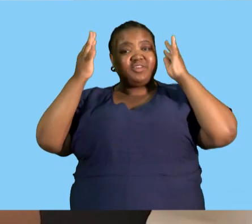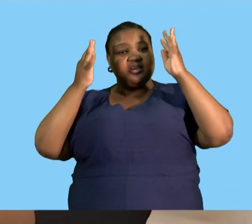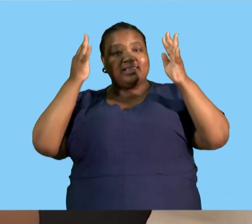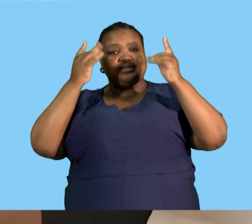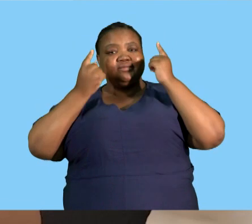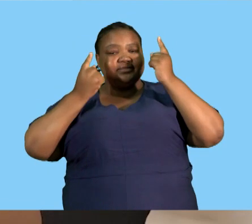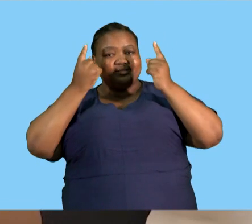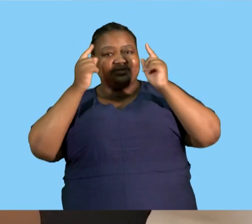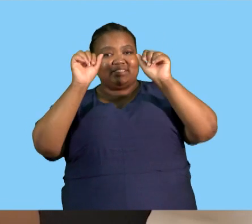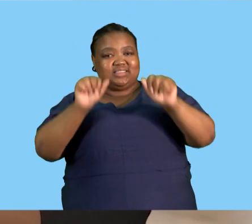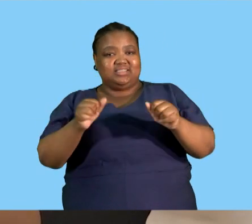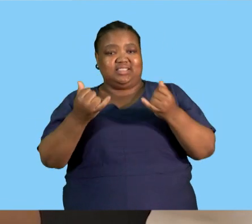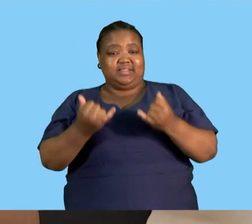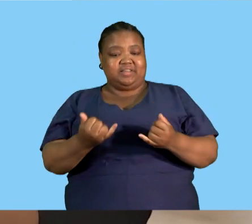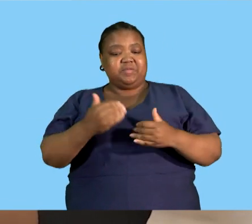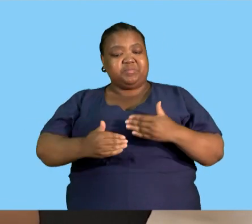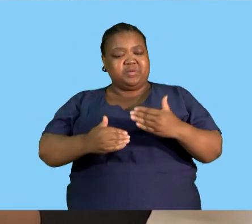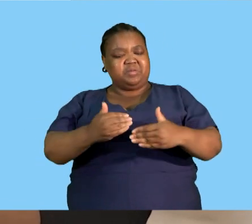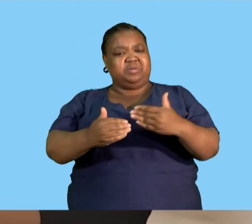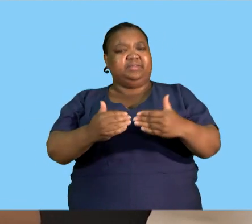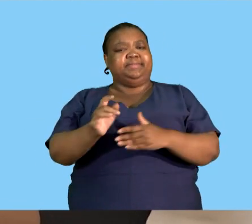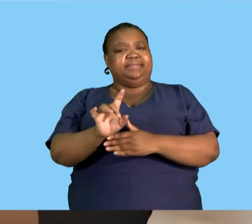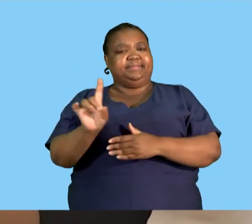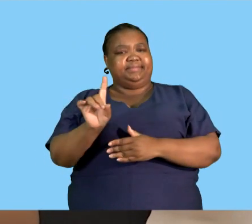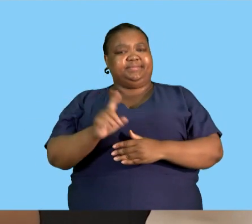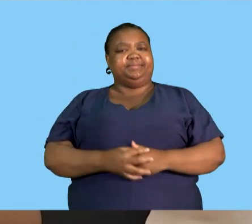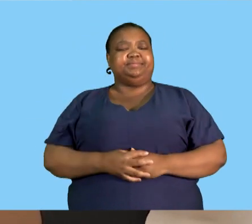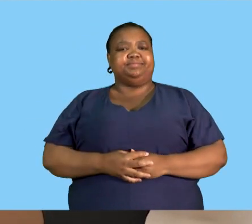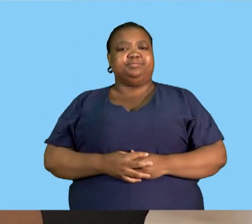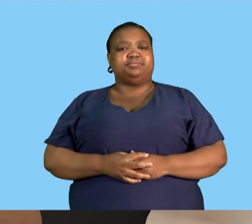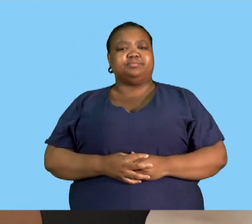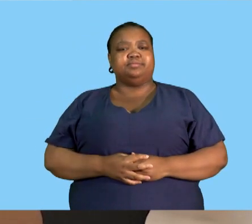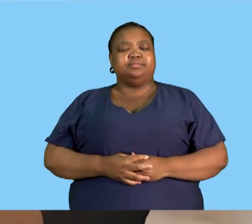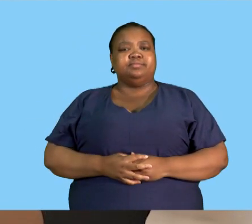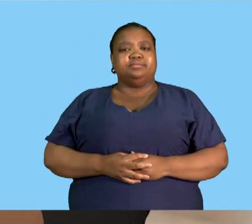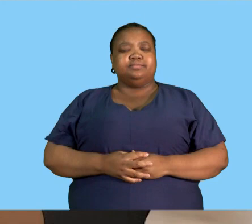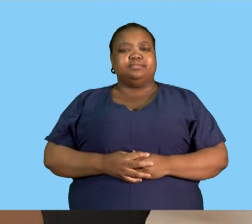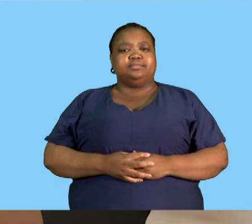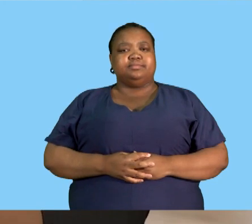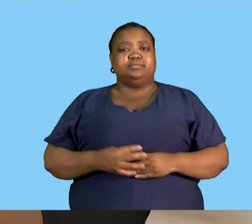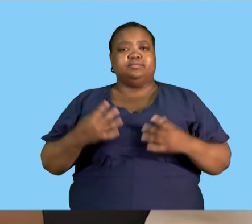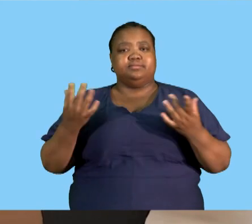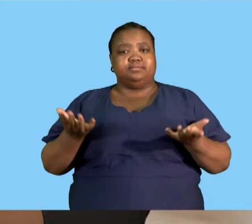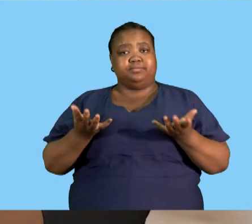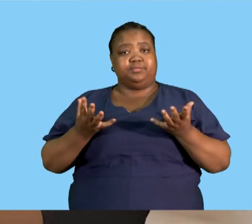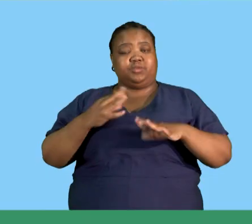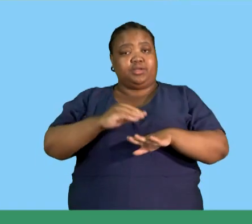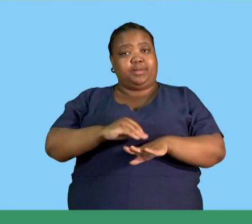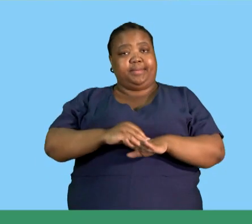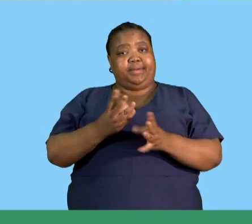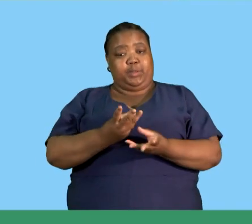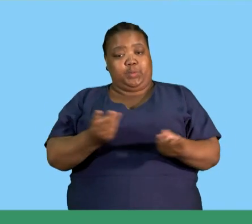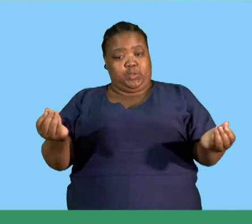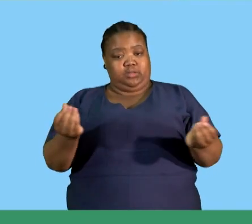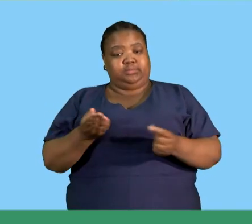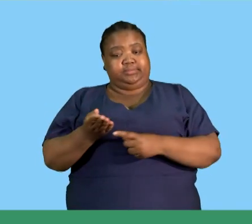So as stated, our concept map or the journey that we'll be taking for today's lesson, as stated, the